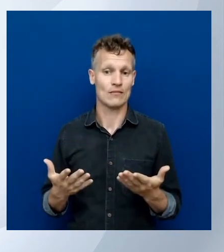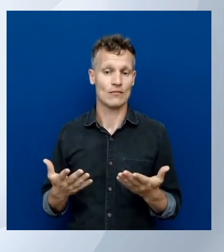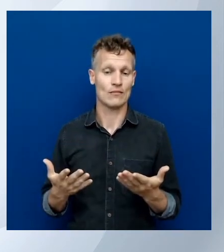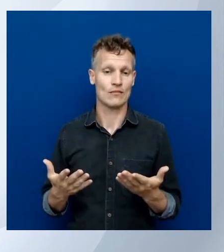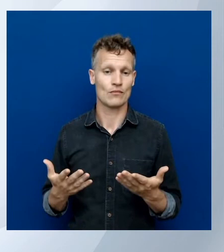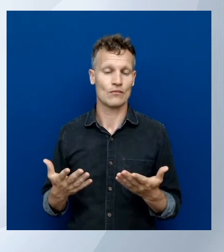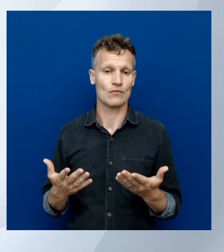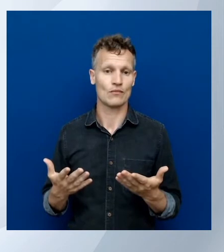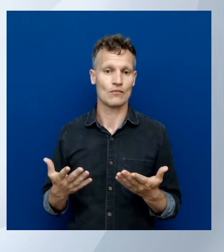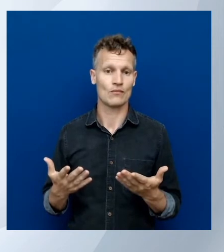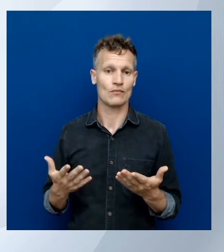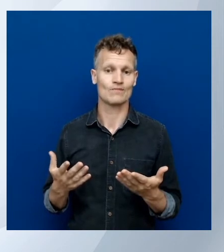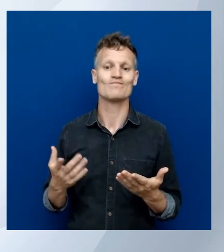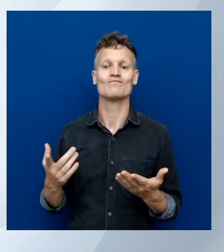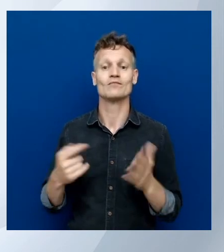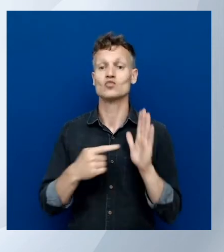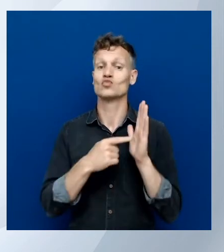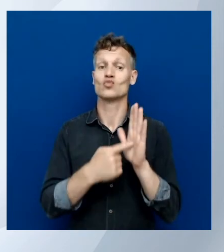shown you how it works in Azure.